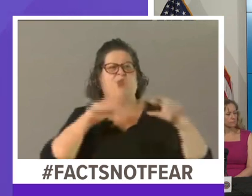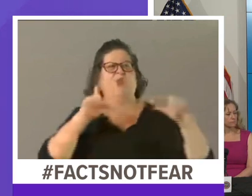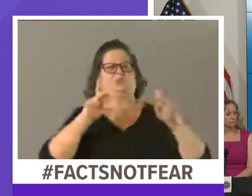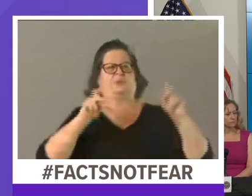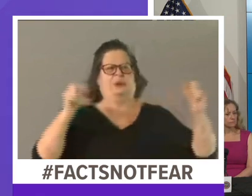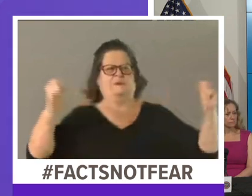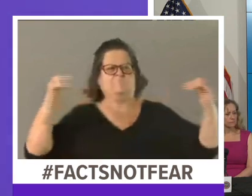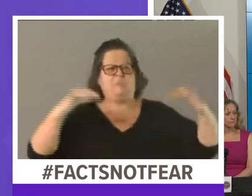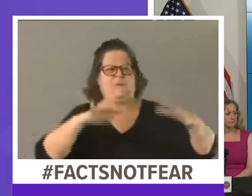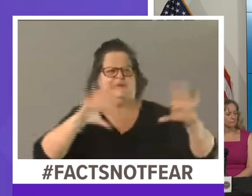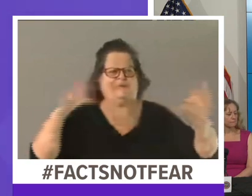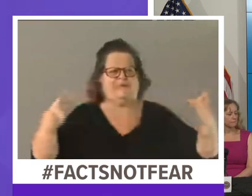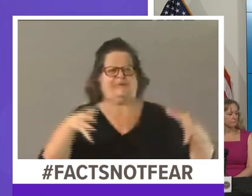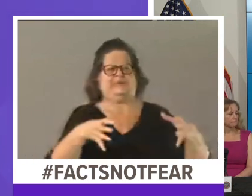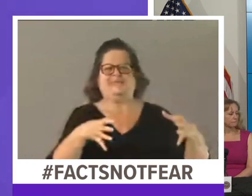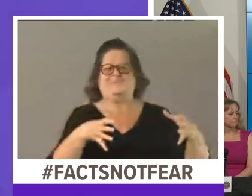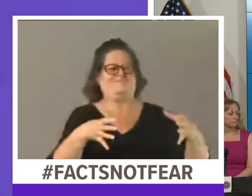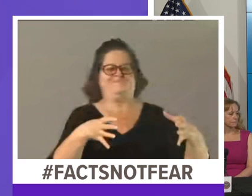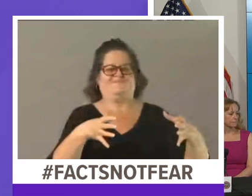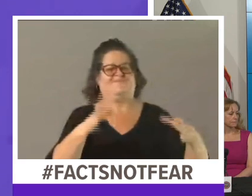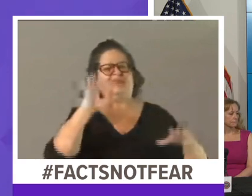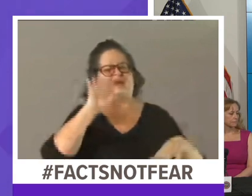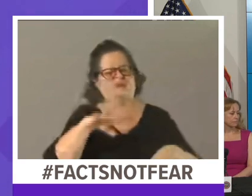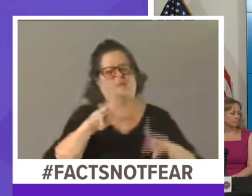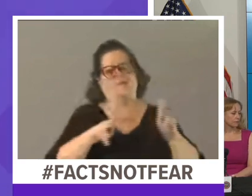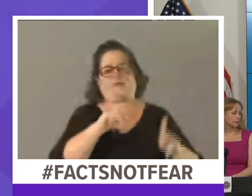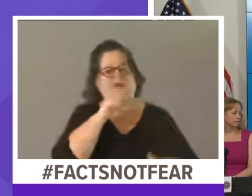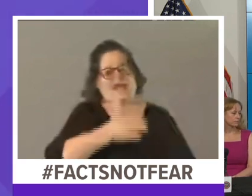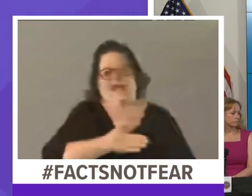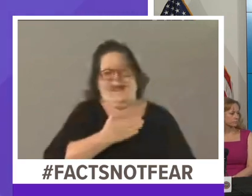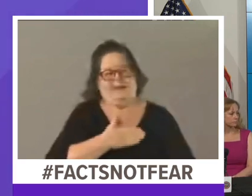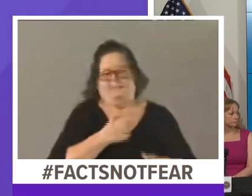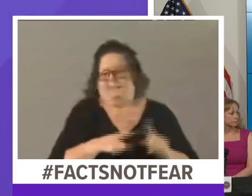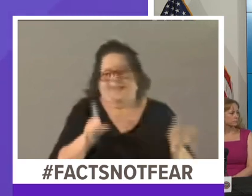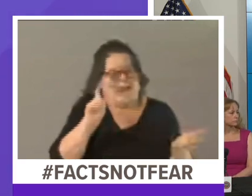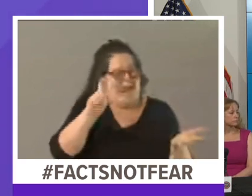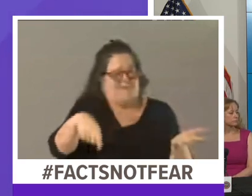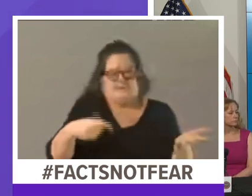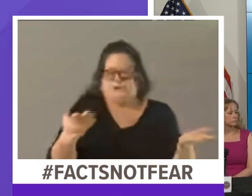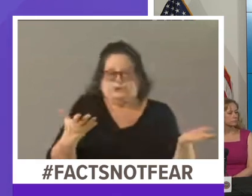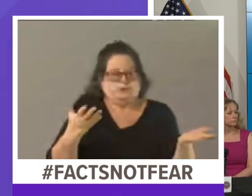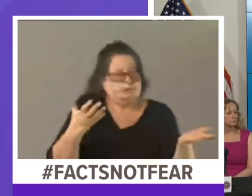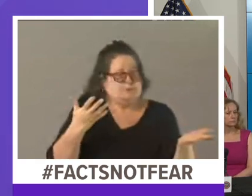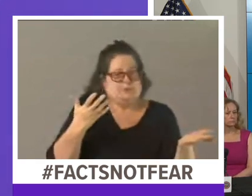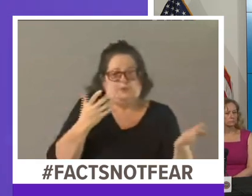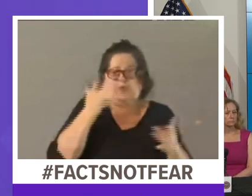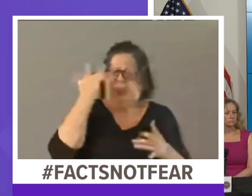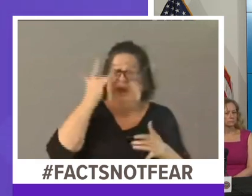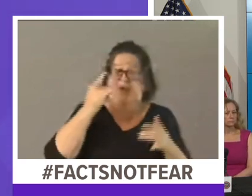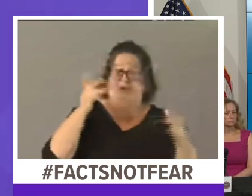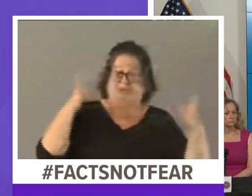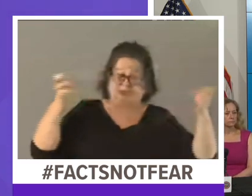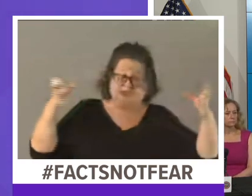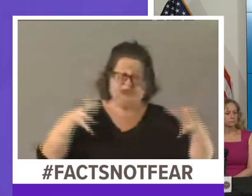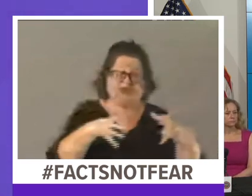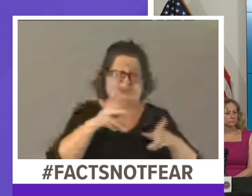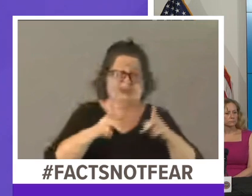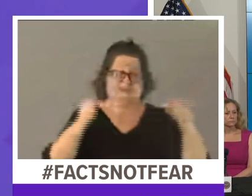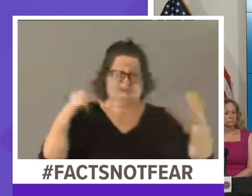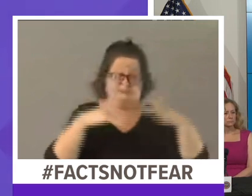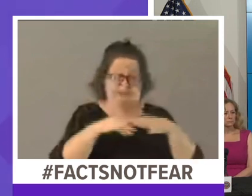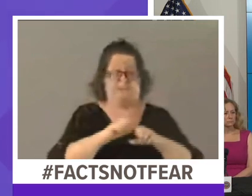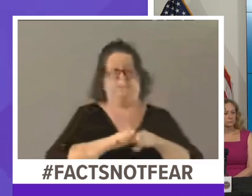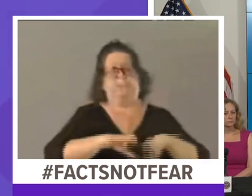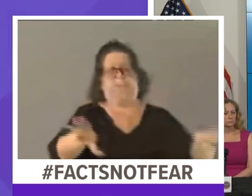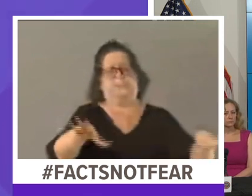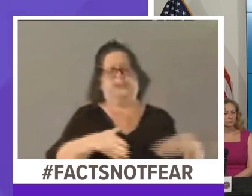and congregations of adults. The virus is highly contagious, and it spreads in groups.